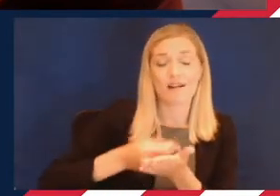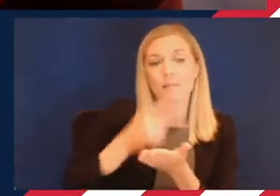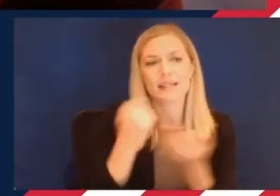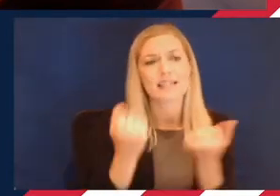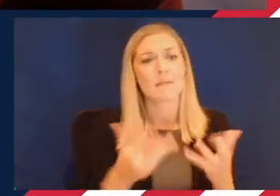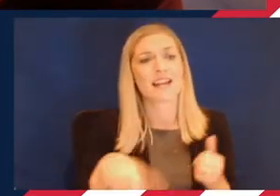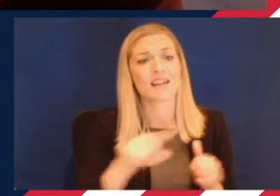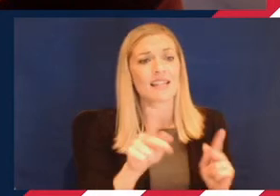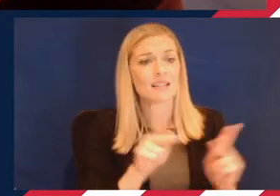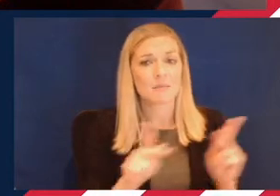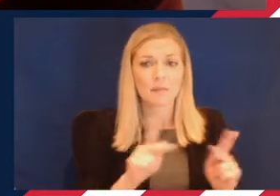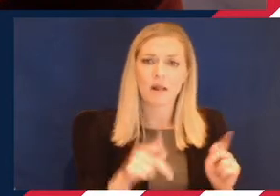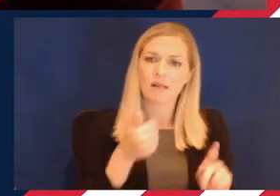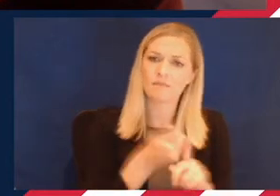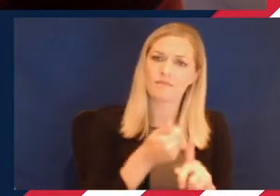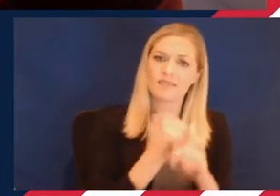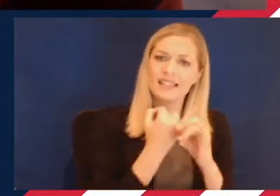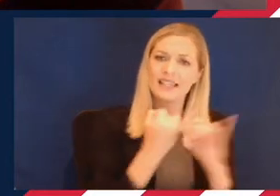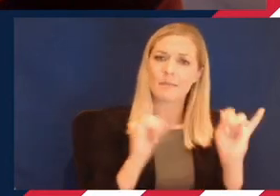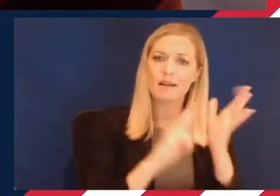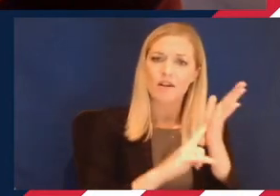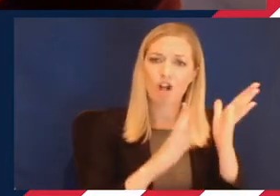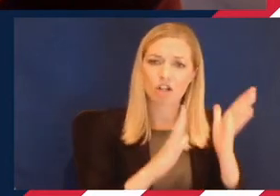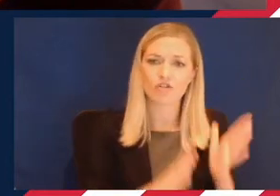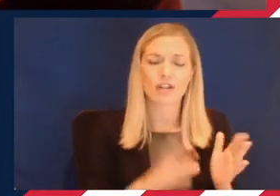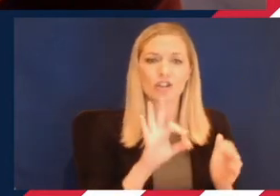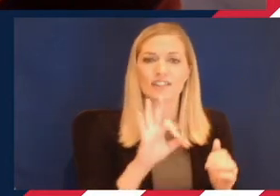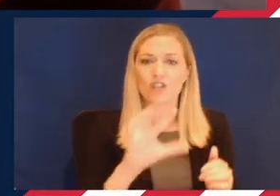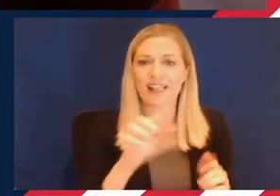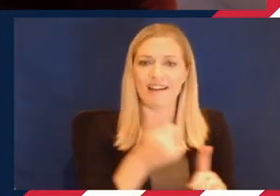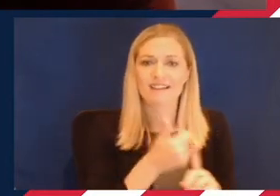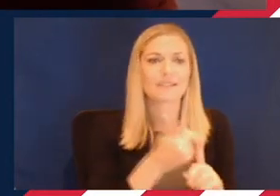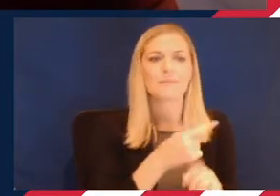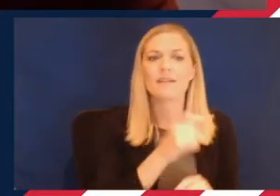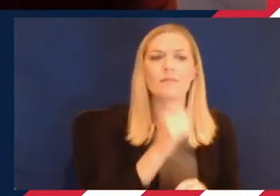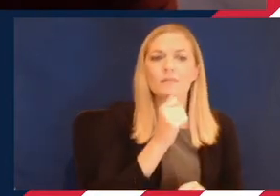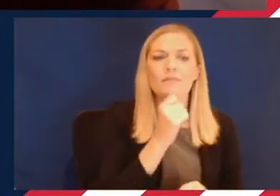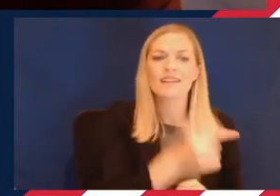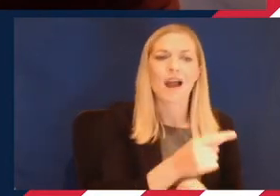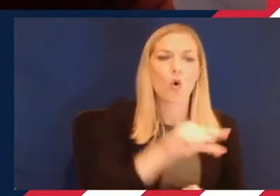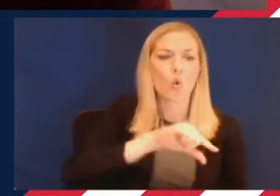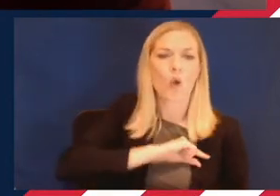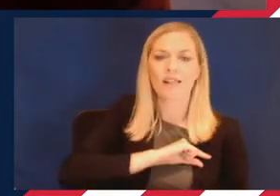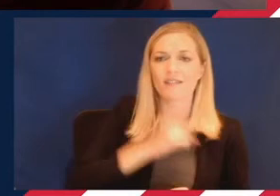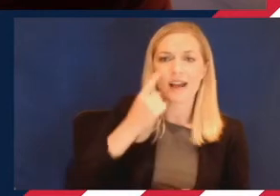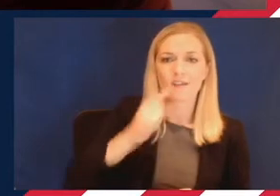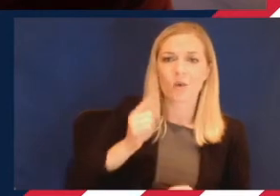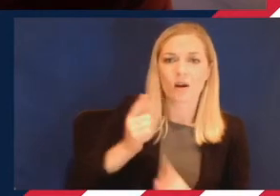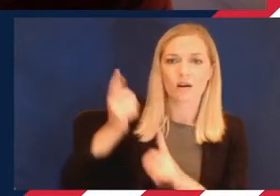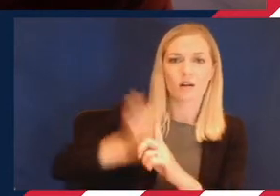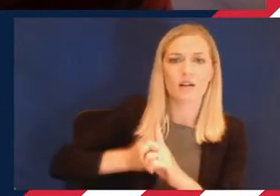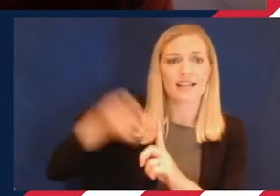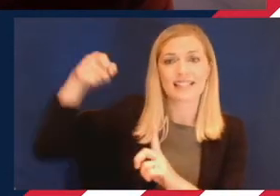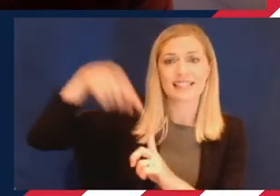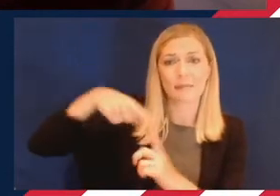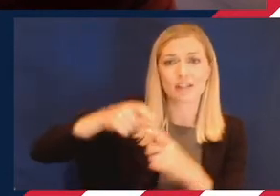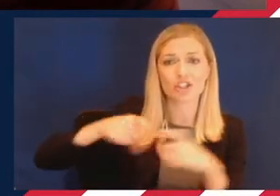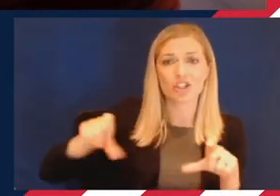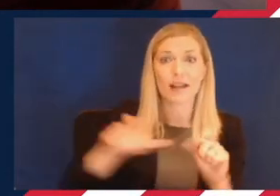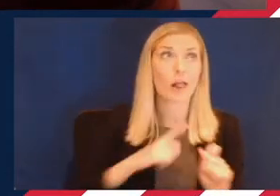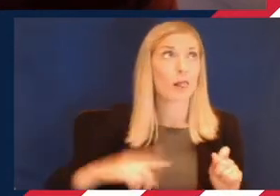qualify for unemployment insurance. You know, some of them haven't gotten their stimulus checks. Lord knows I haven't gotten my stimulus check